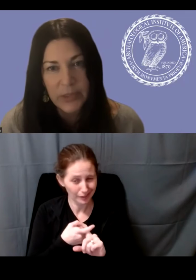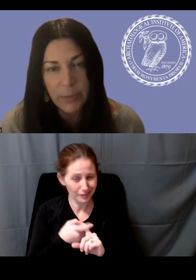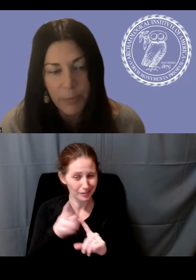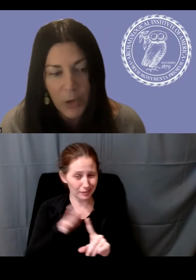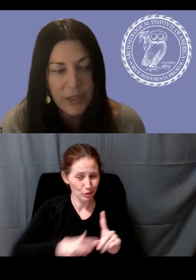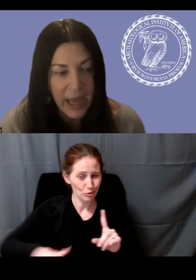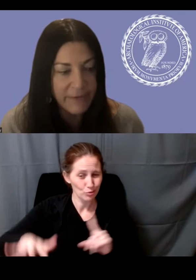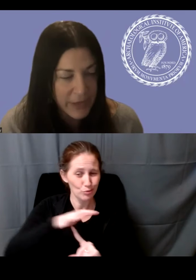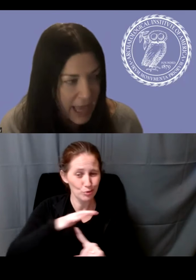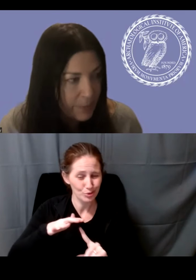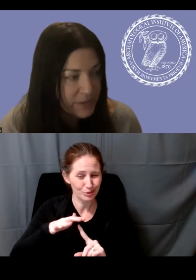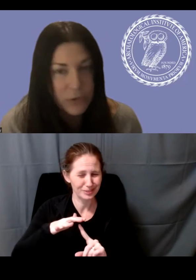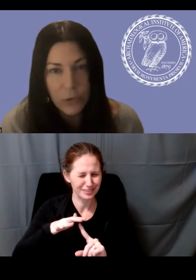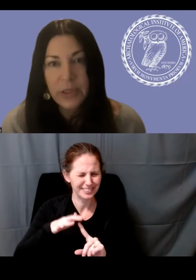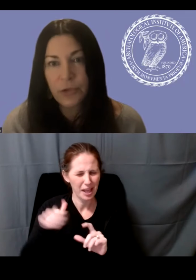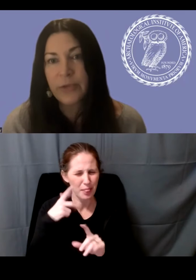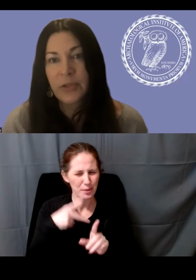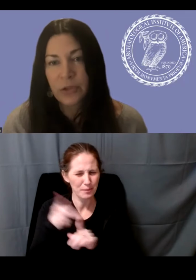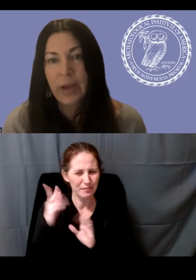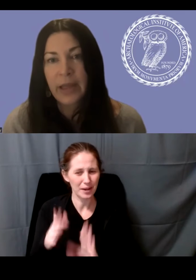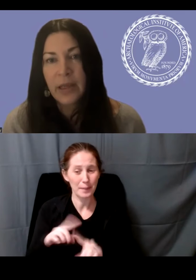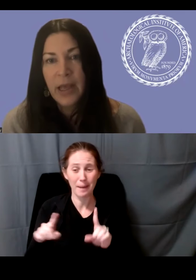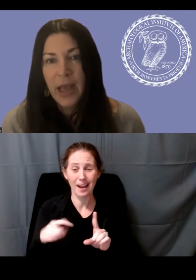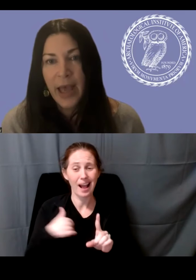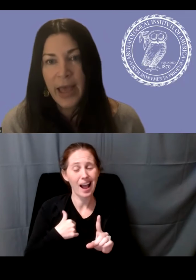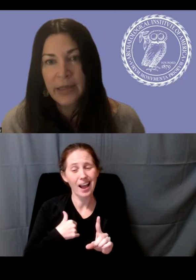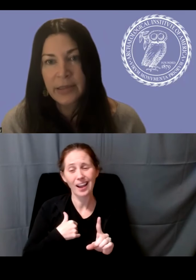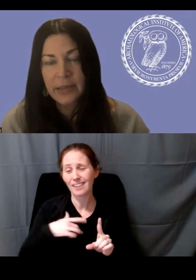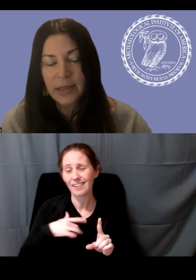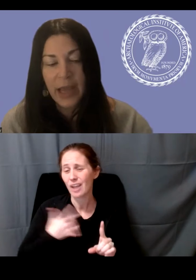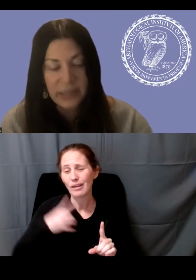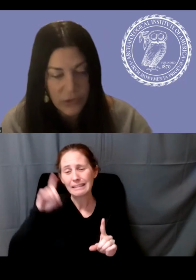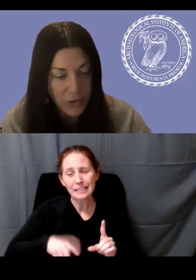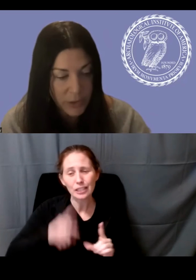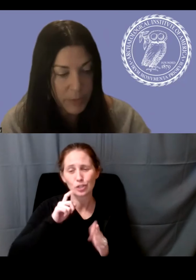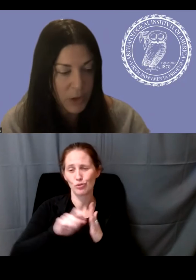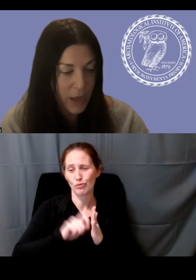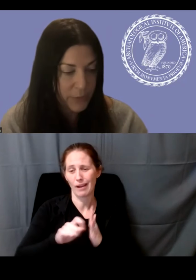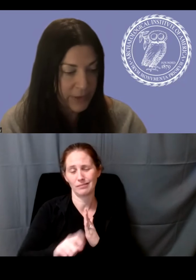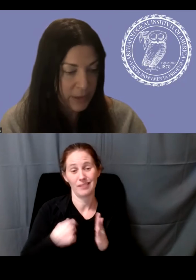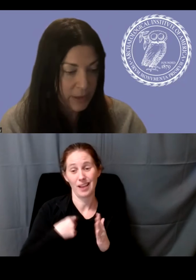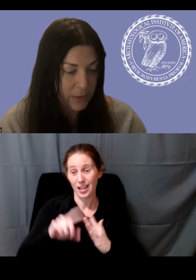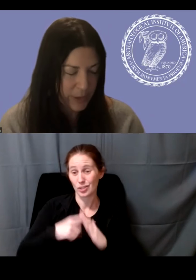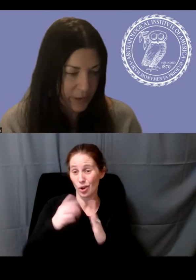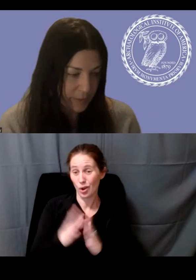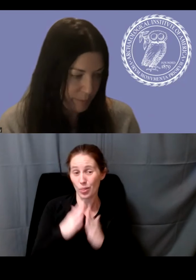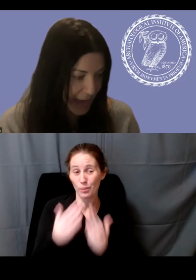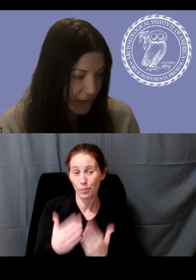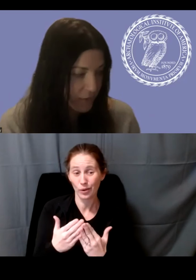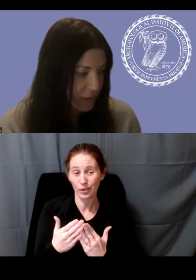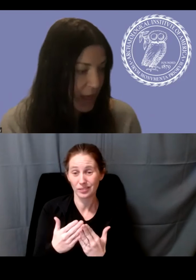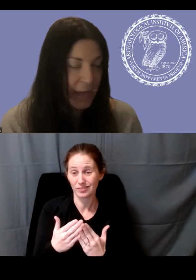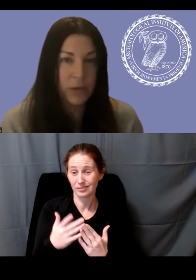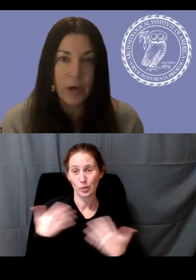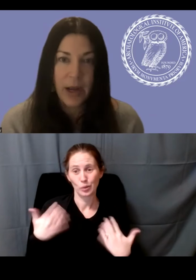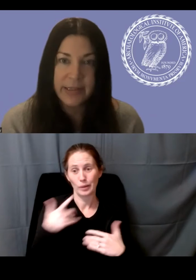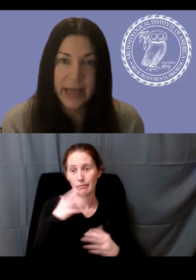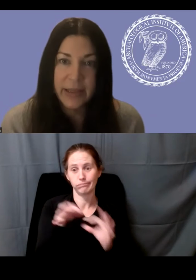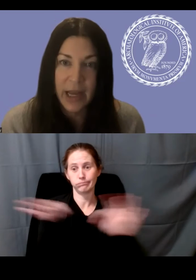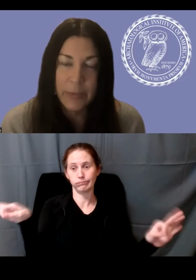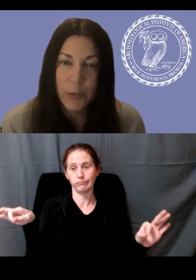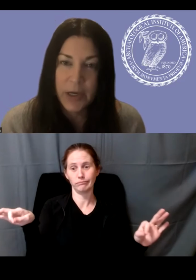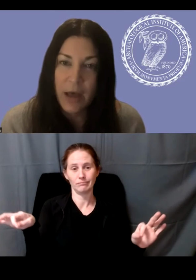me, but it was a book that I felt absolutely driven to write. And I start the book off with a banger of a line where